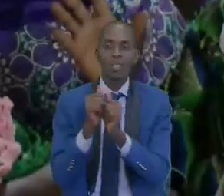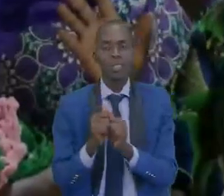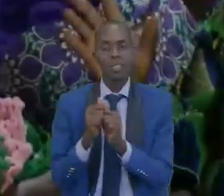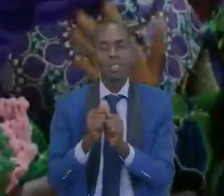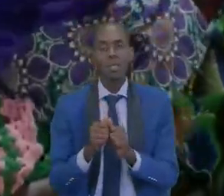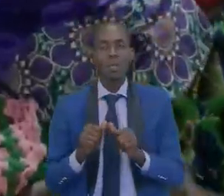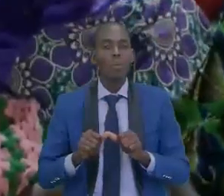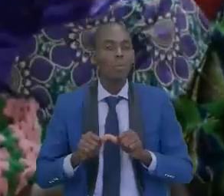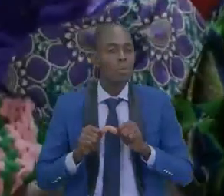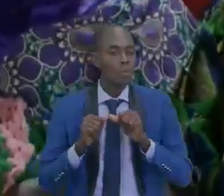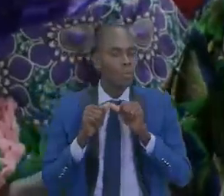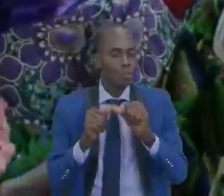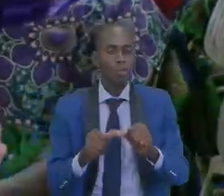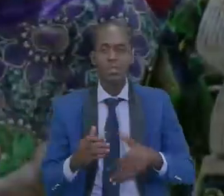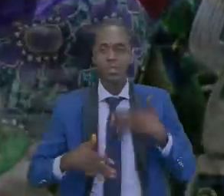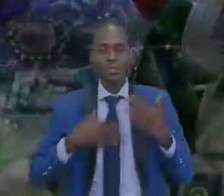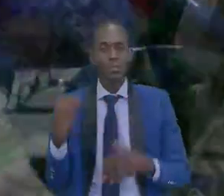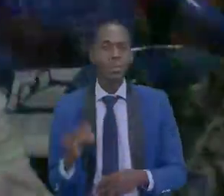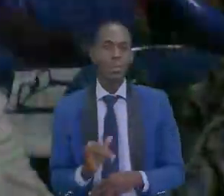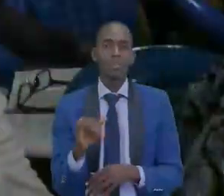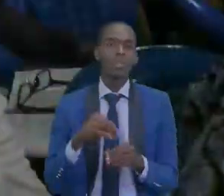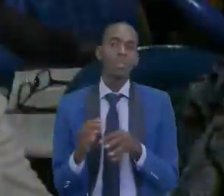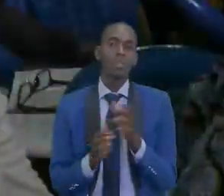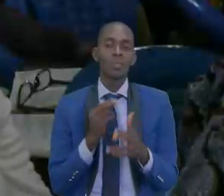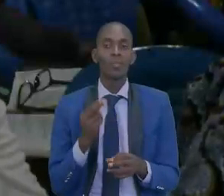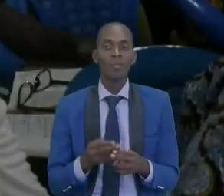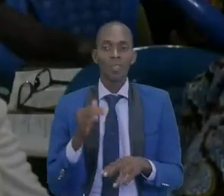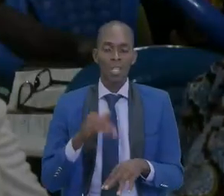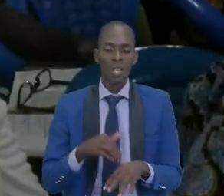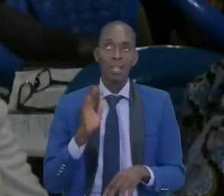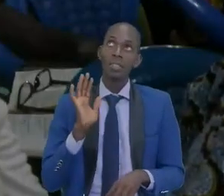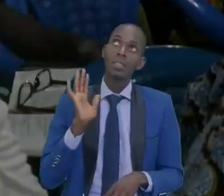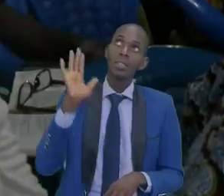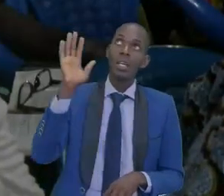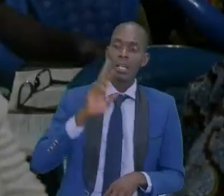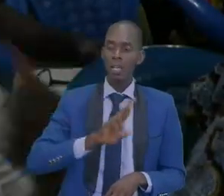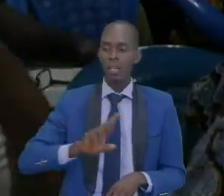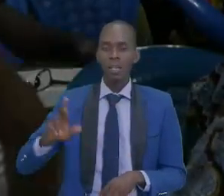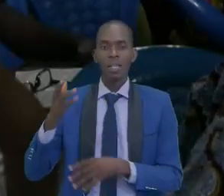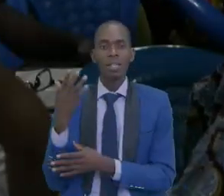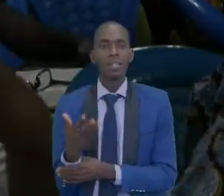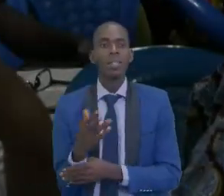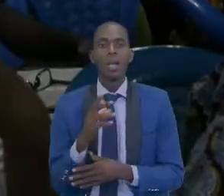joy forever. At thy right hand, there are pleasures